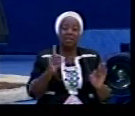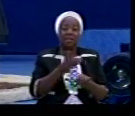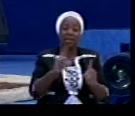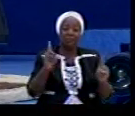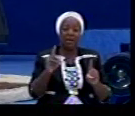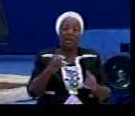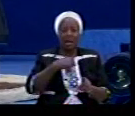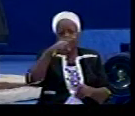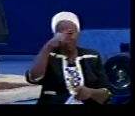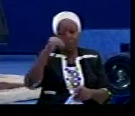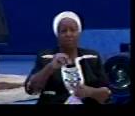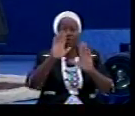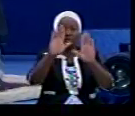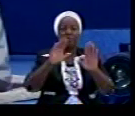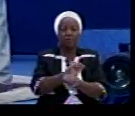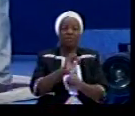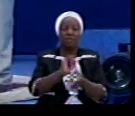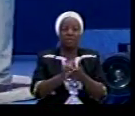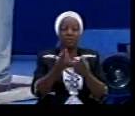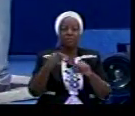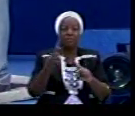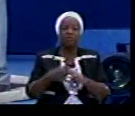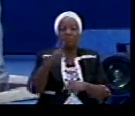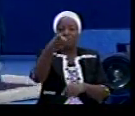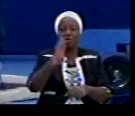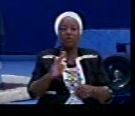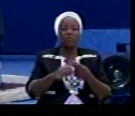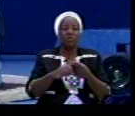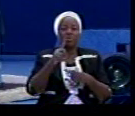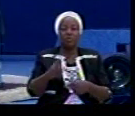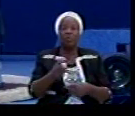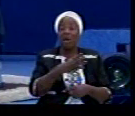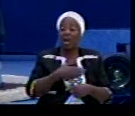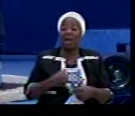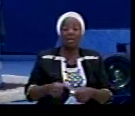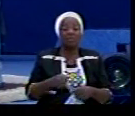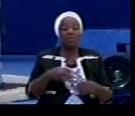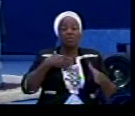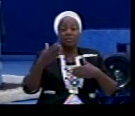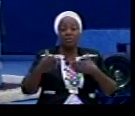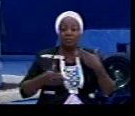miracle coming from God unto you, and joy